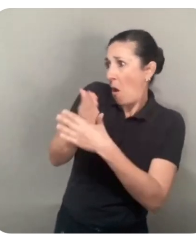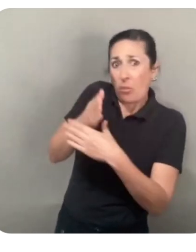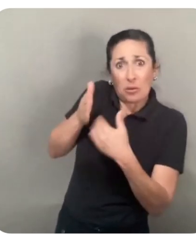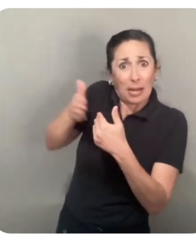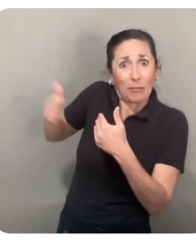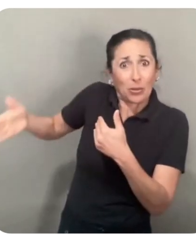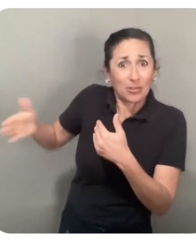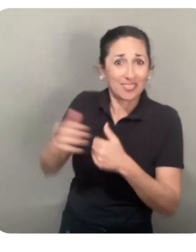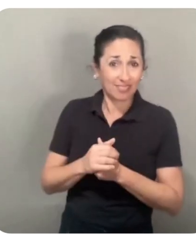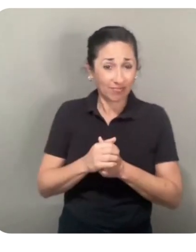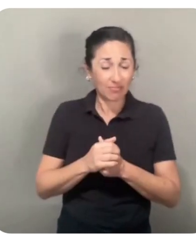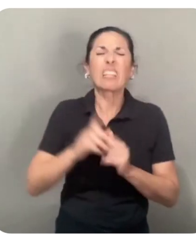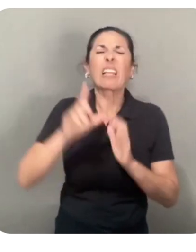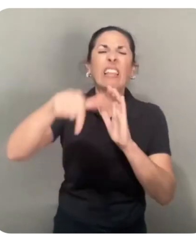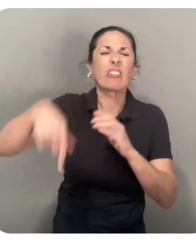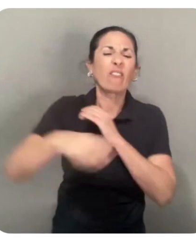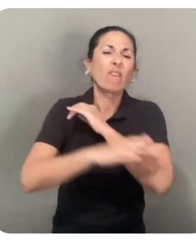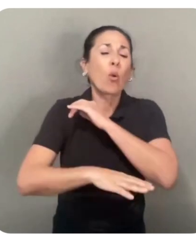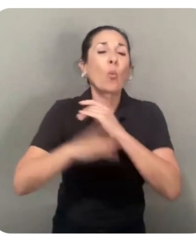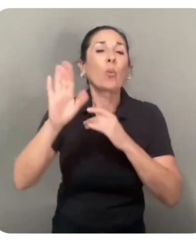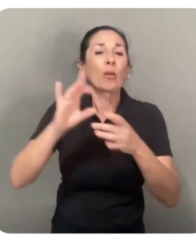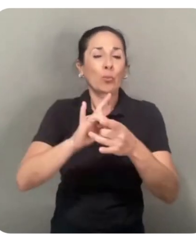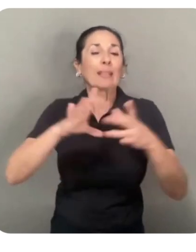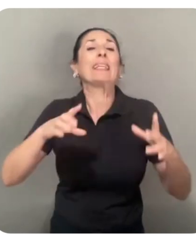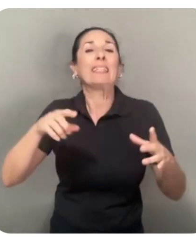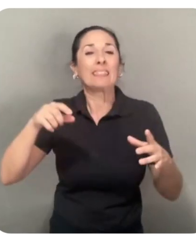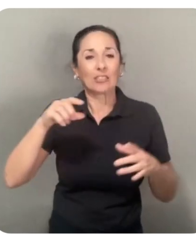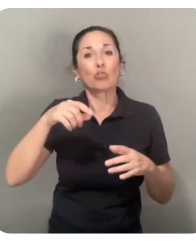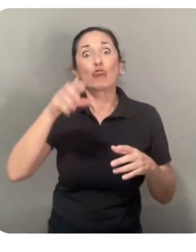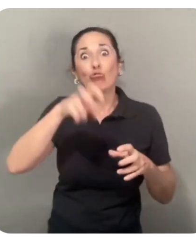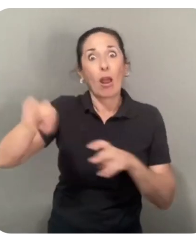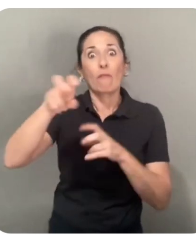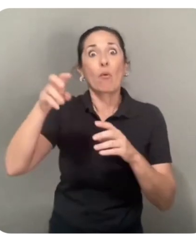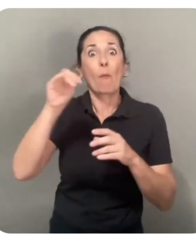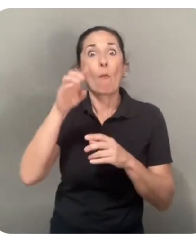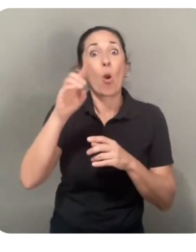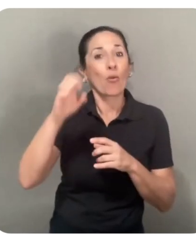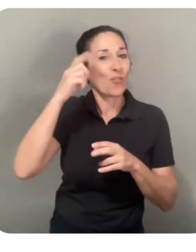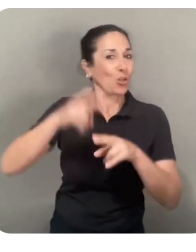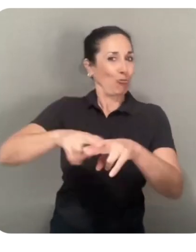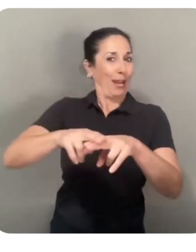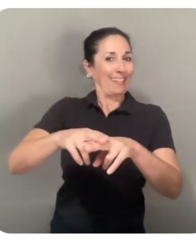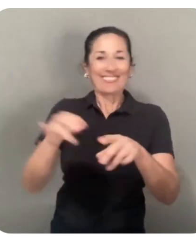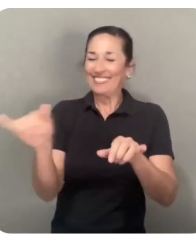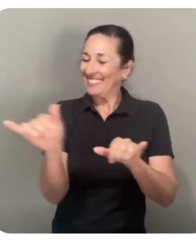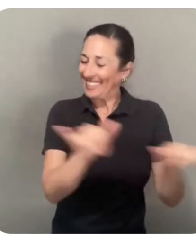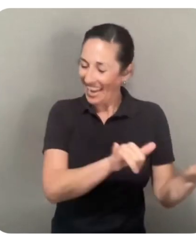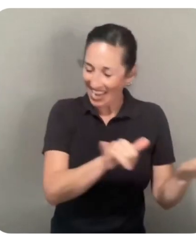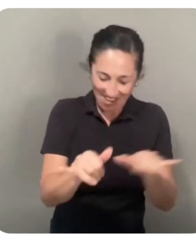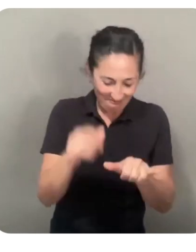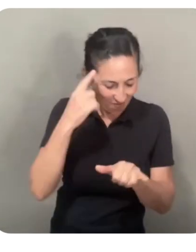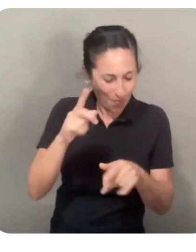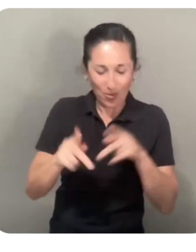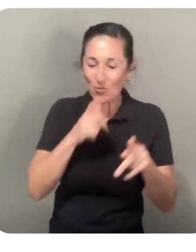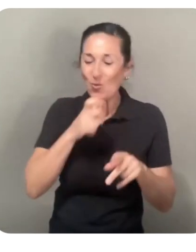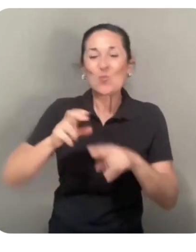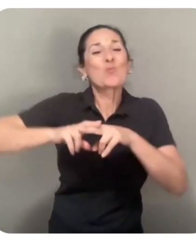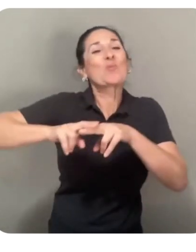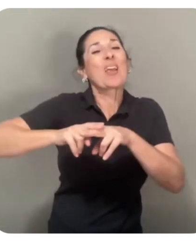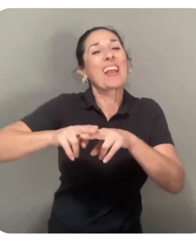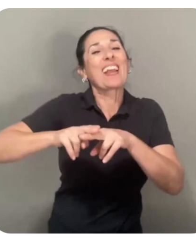this fall, we'll be releasing travel mode for trains, which will make the same feature available for commuters and travelers